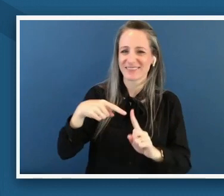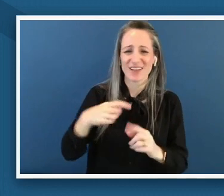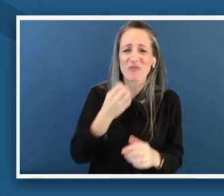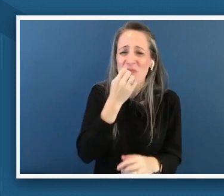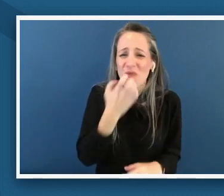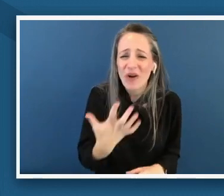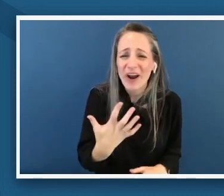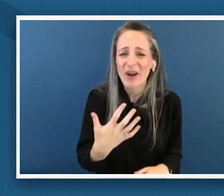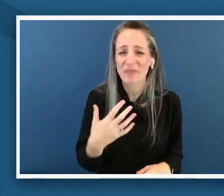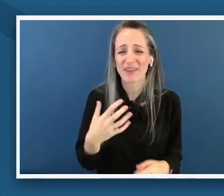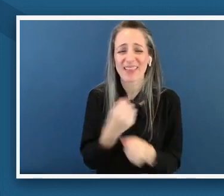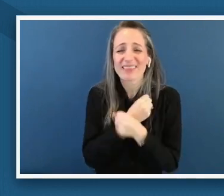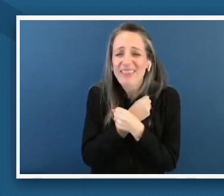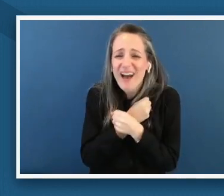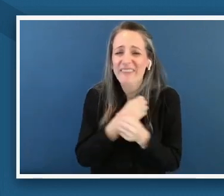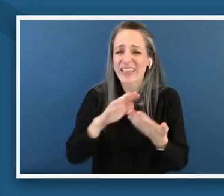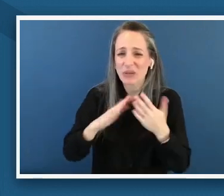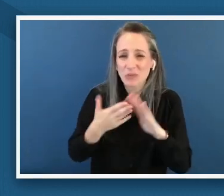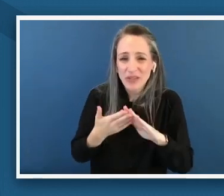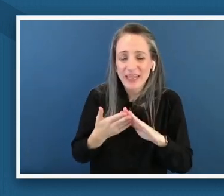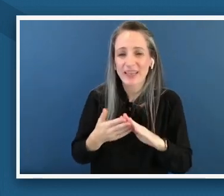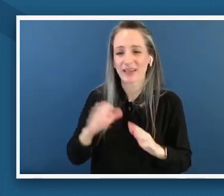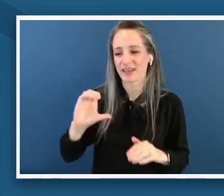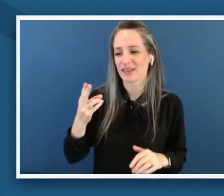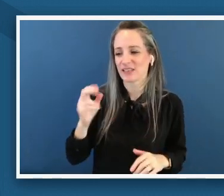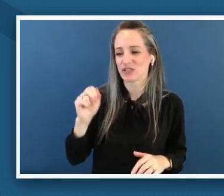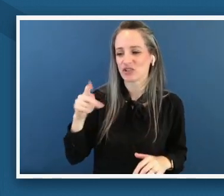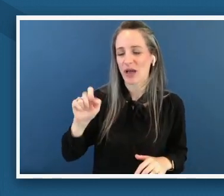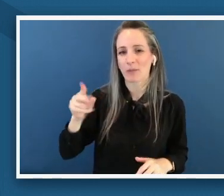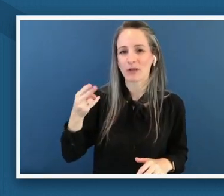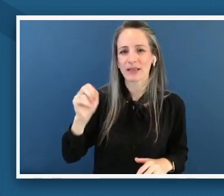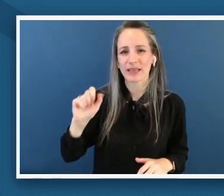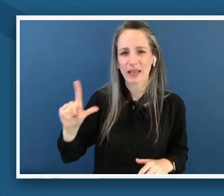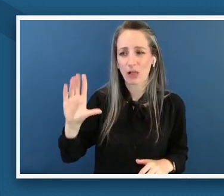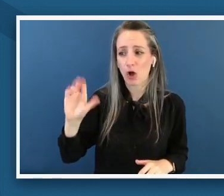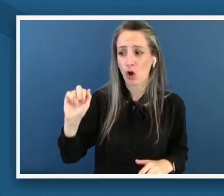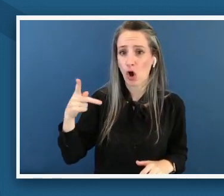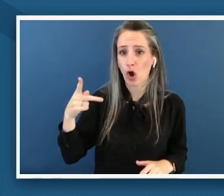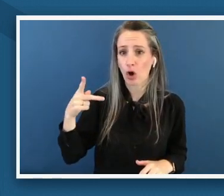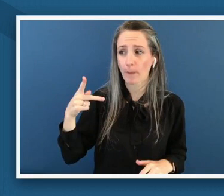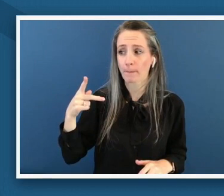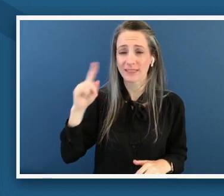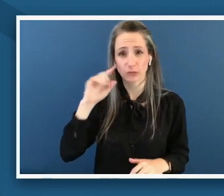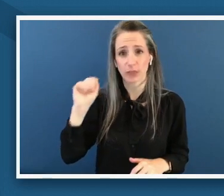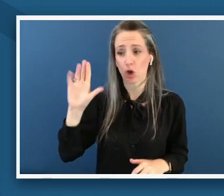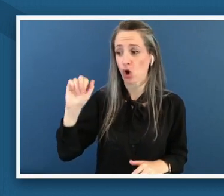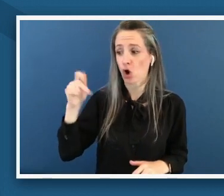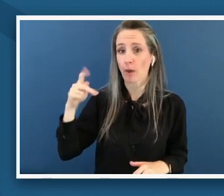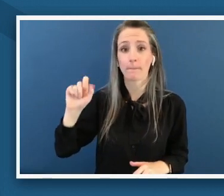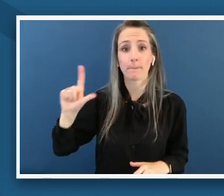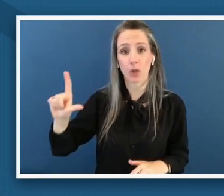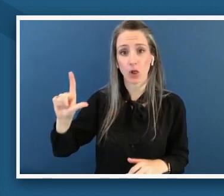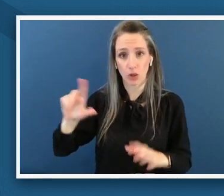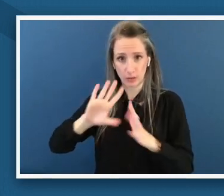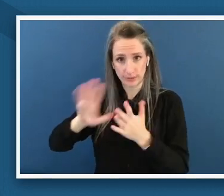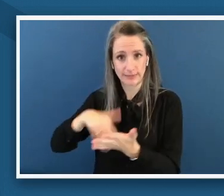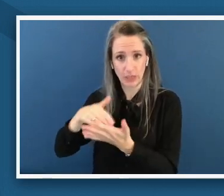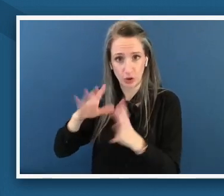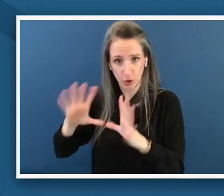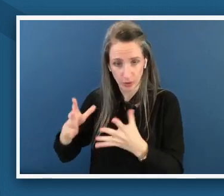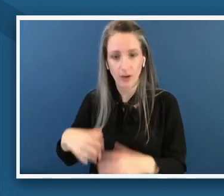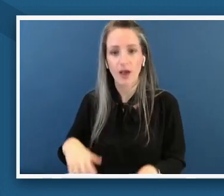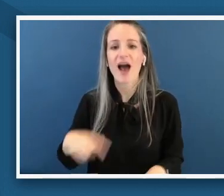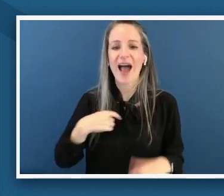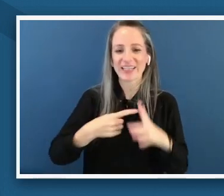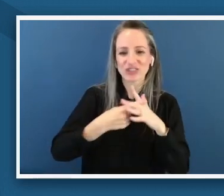loving community as the Chapel Hill Carborough City Schools was for me. And I would have to say, I started my educational career there in Head Start.